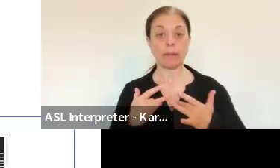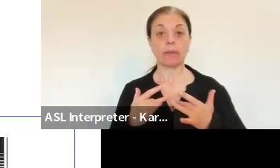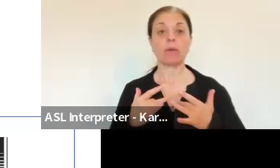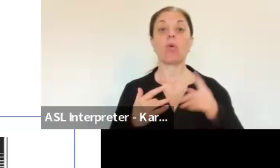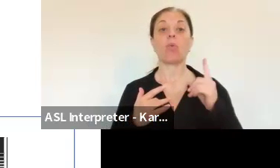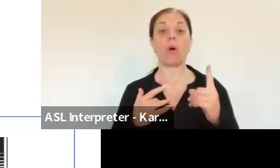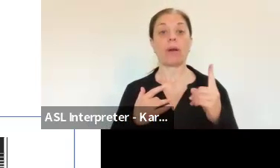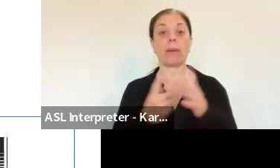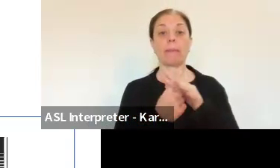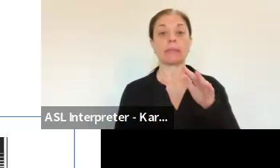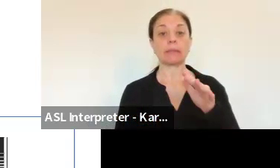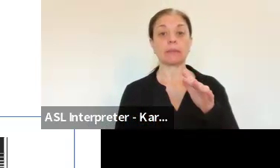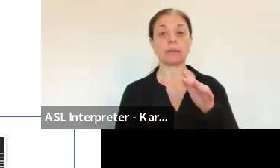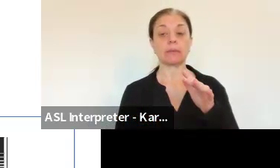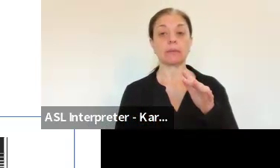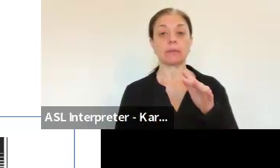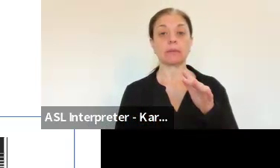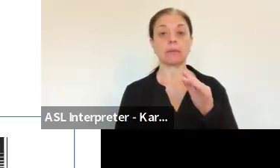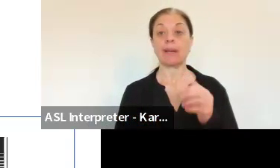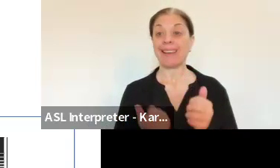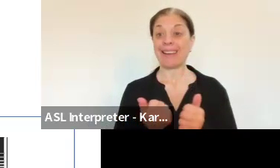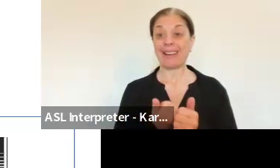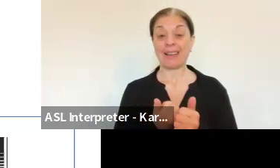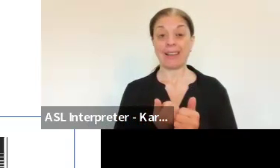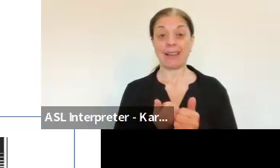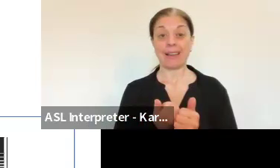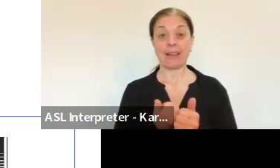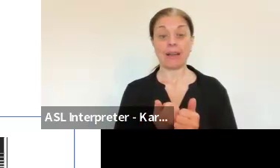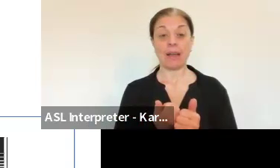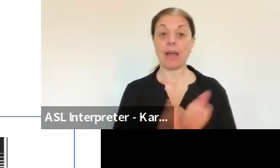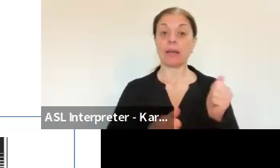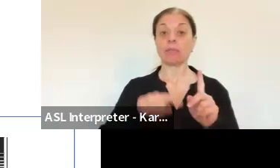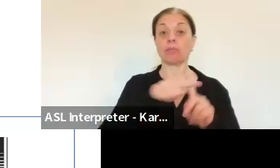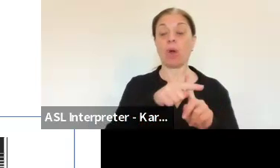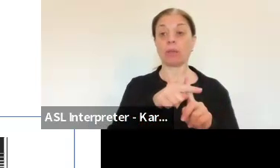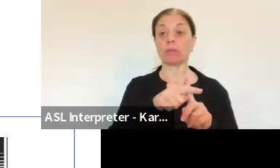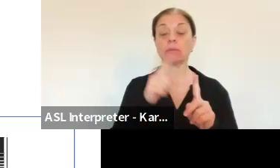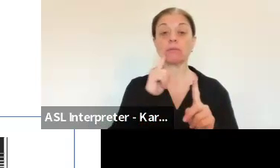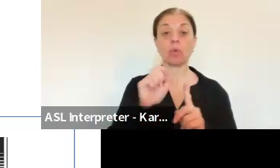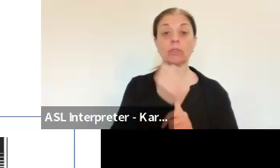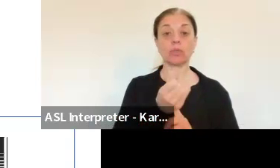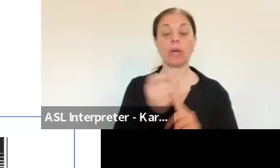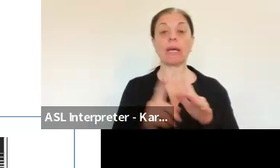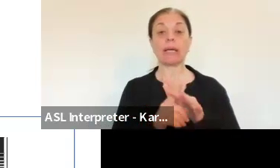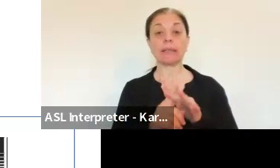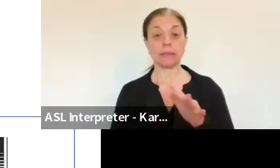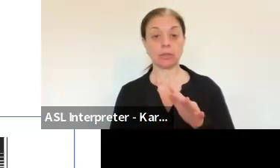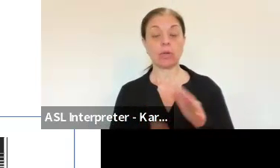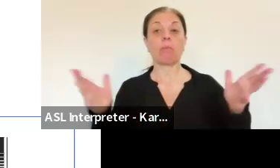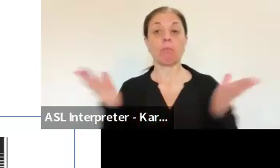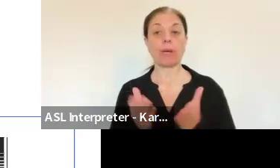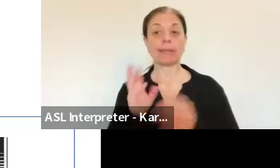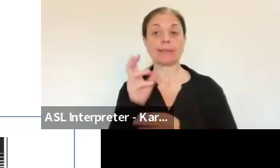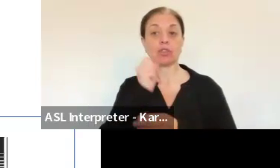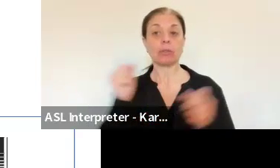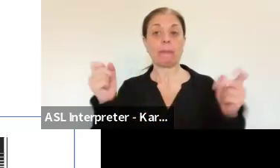one of them is missing. If there's any bright side to the situation, disappearance brings the 6 girls back together